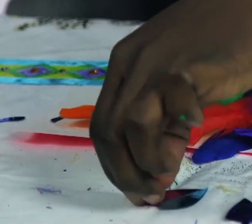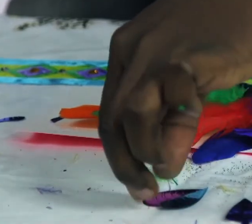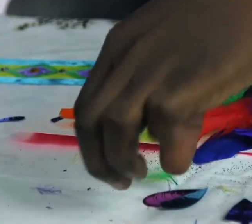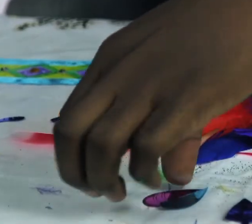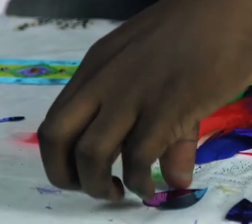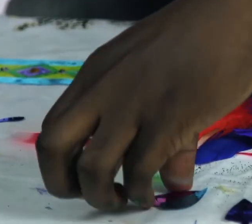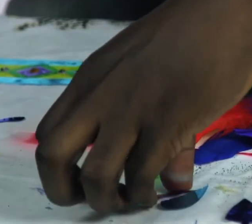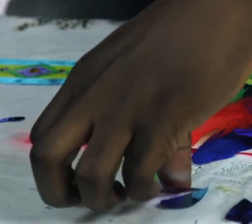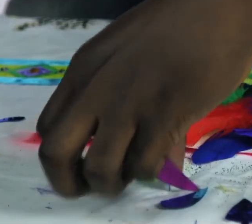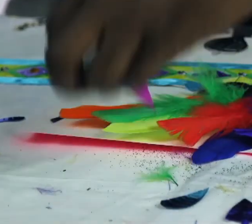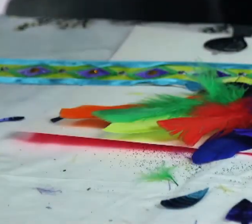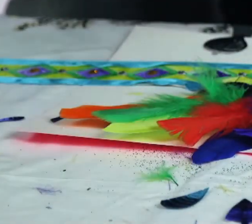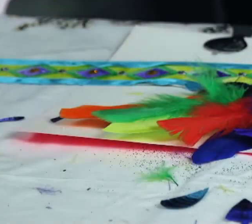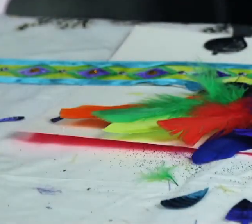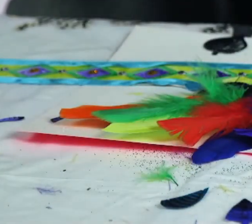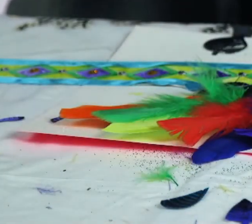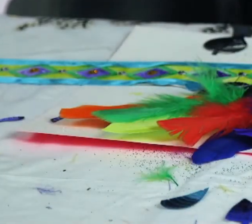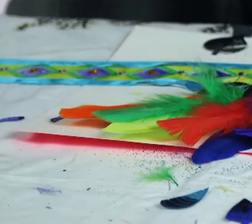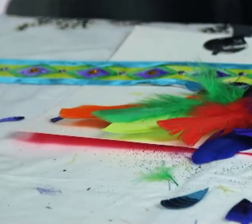our desired spot.